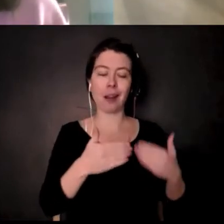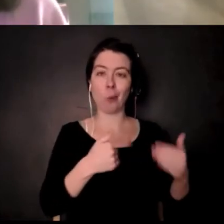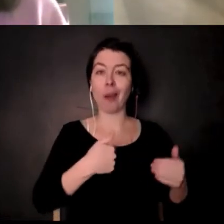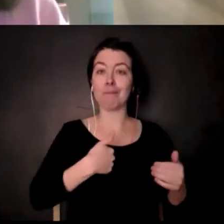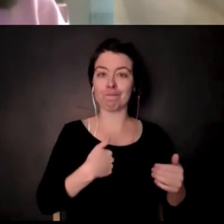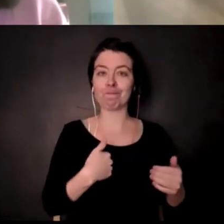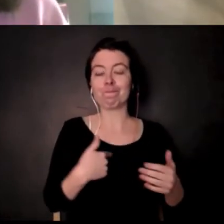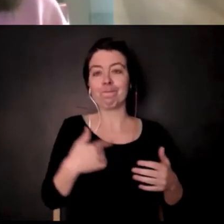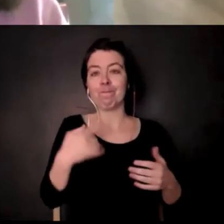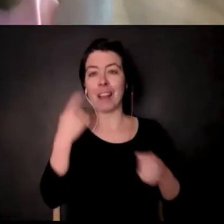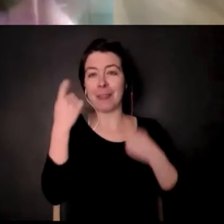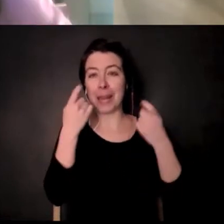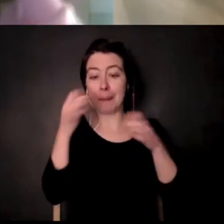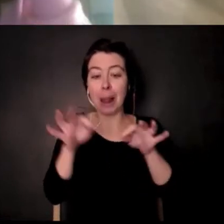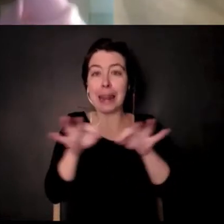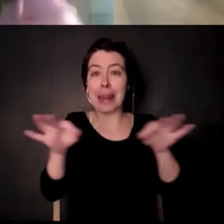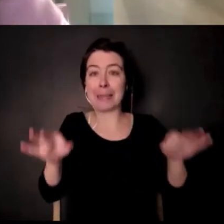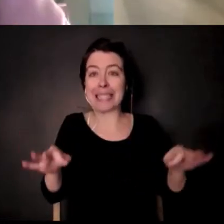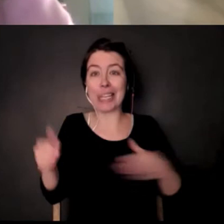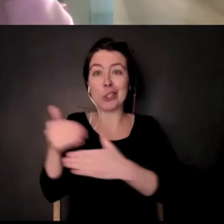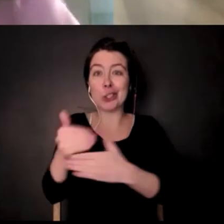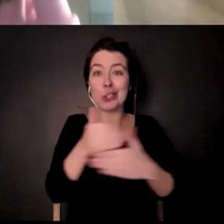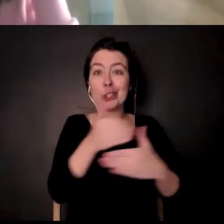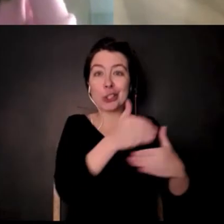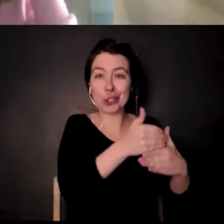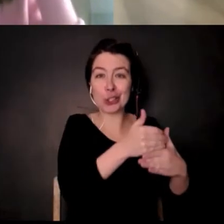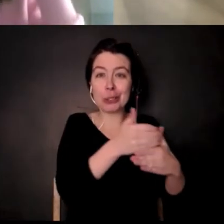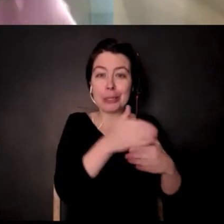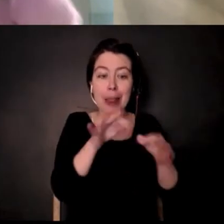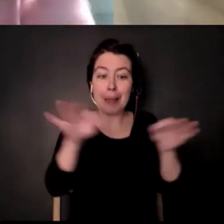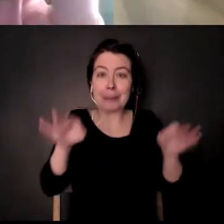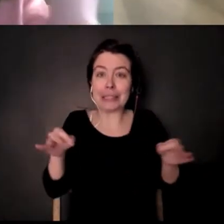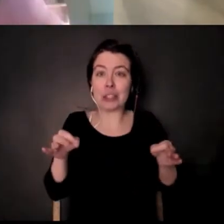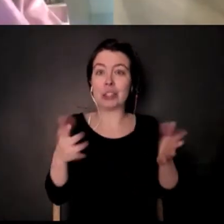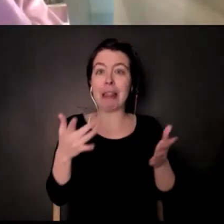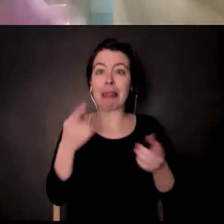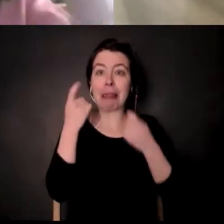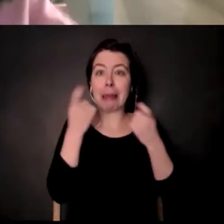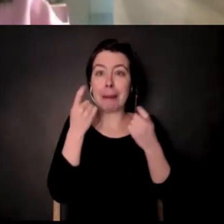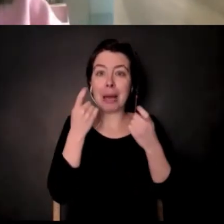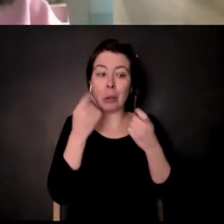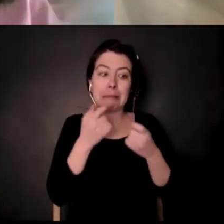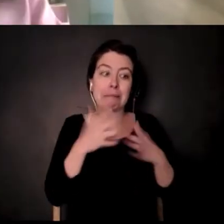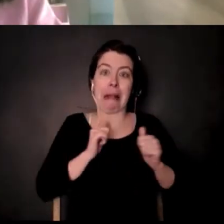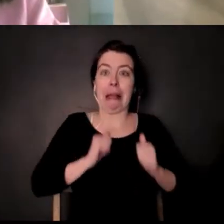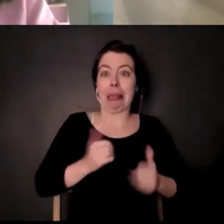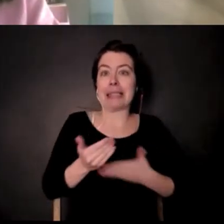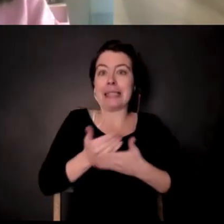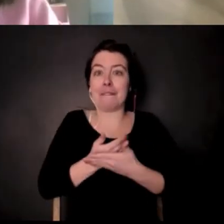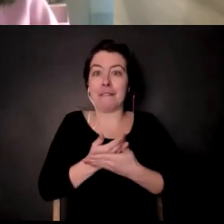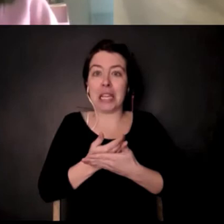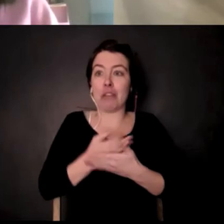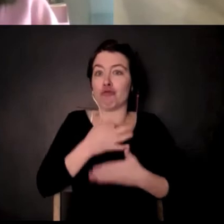and safety or risk. And so what that means, I limit my own capacity to imagine what can be. And